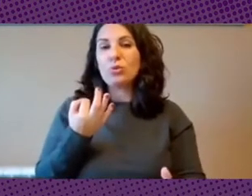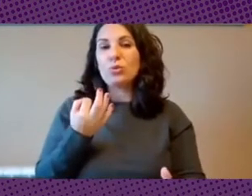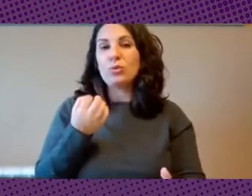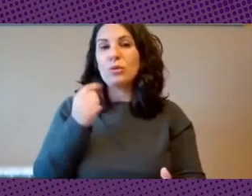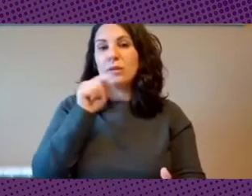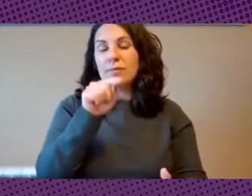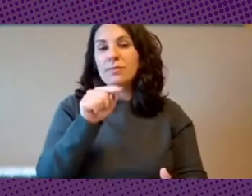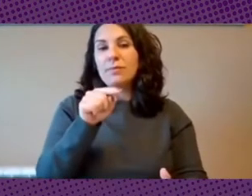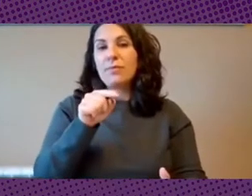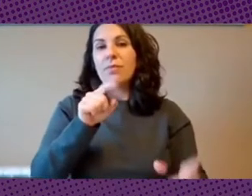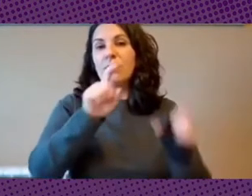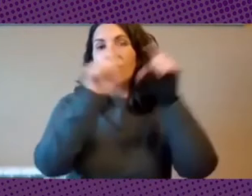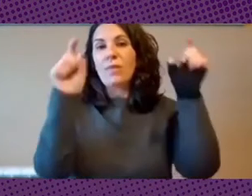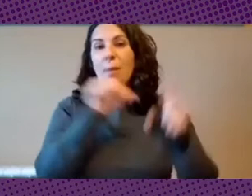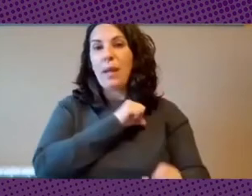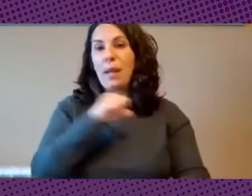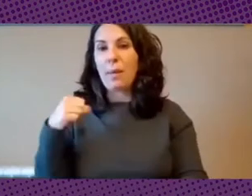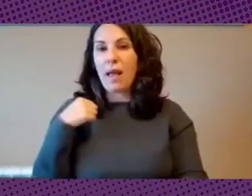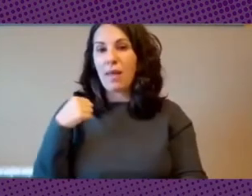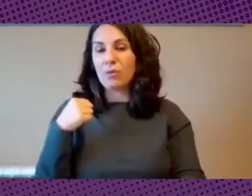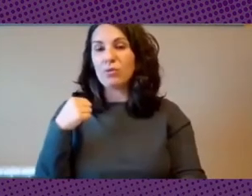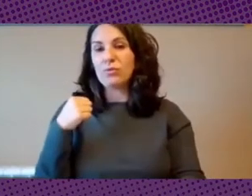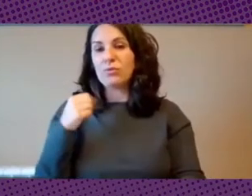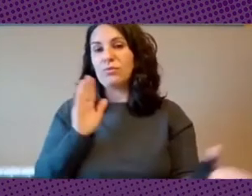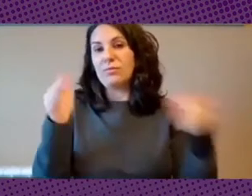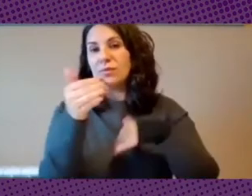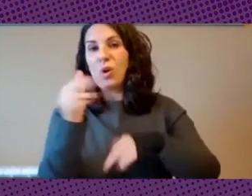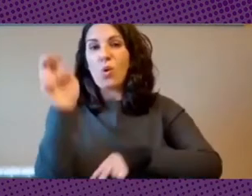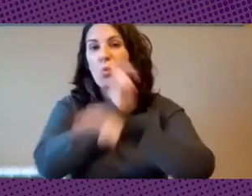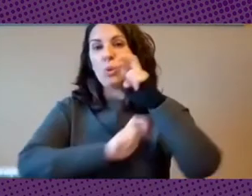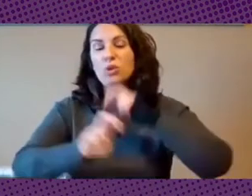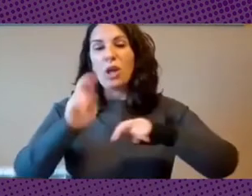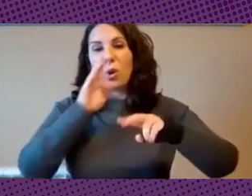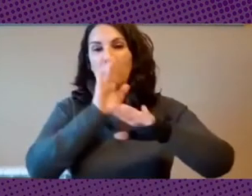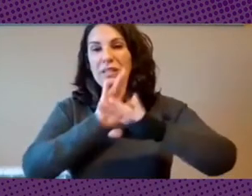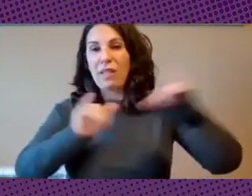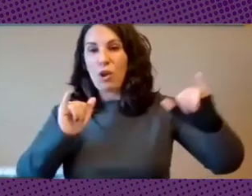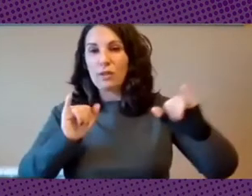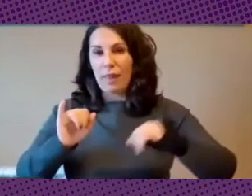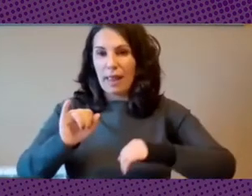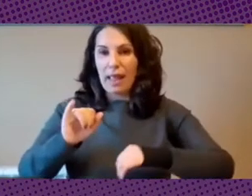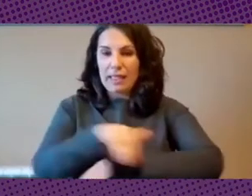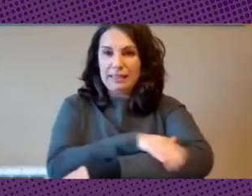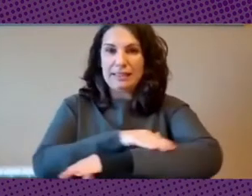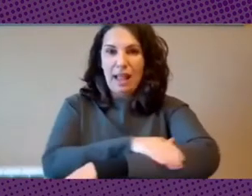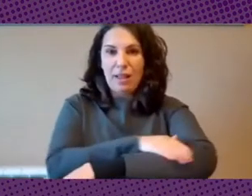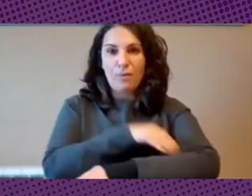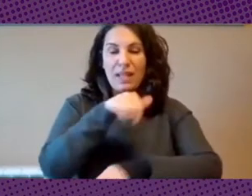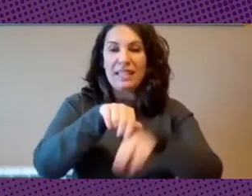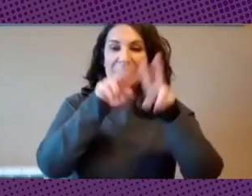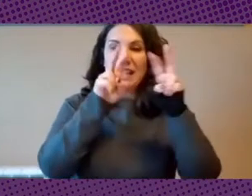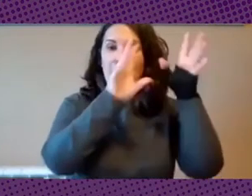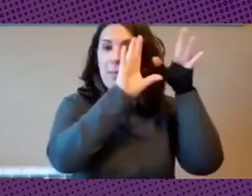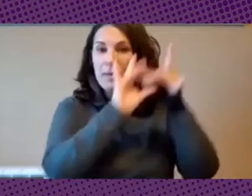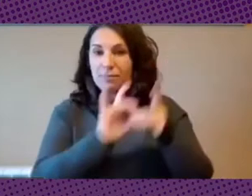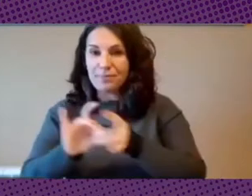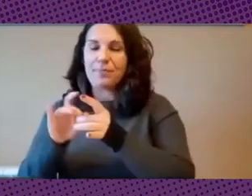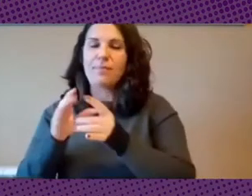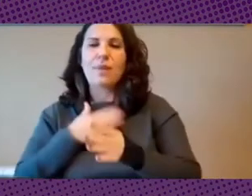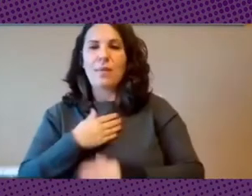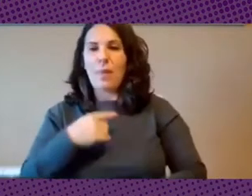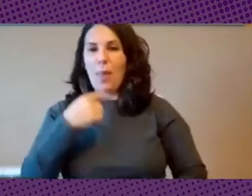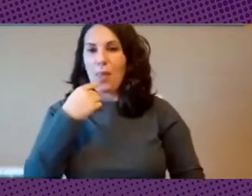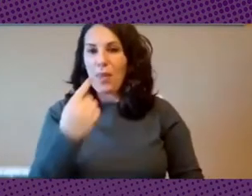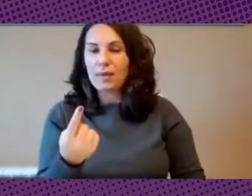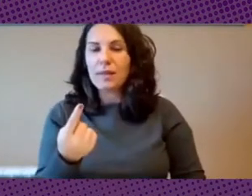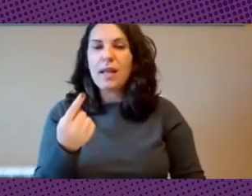the state. And of course, that already brings to mind the sort of very important implications of